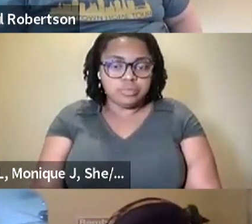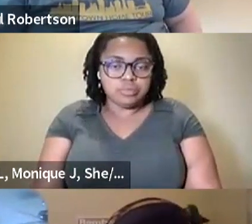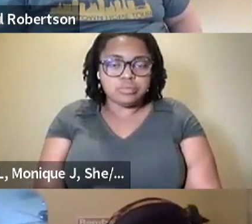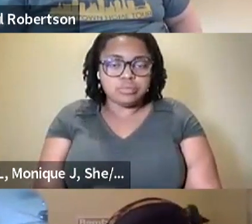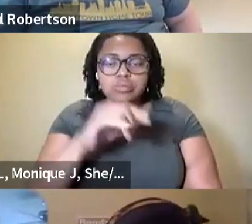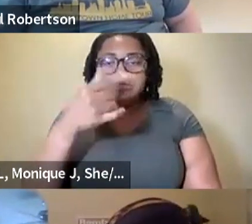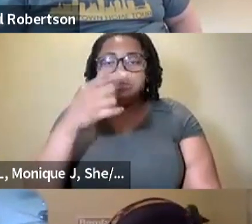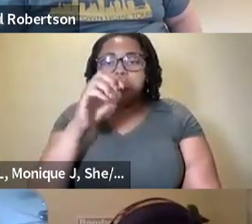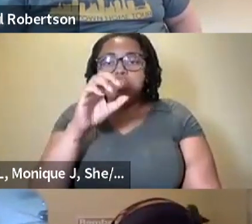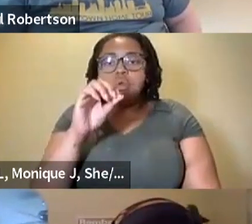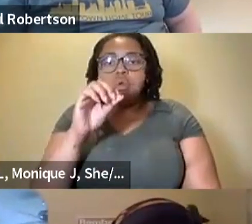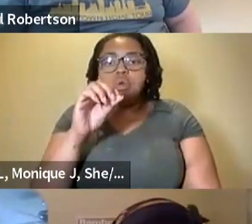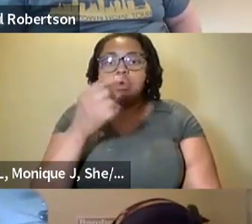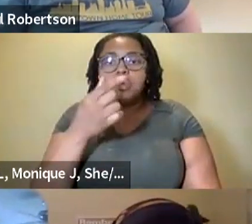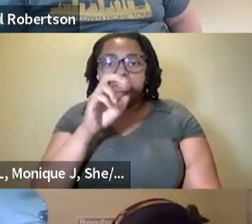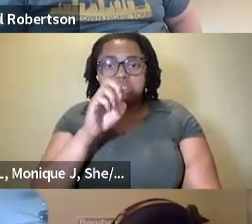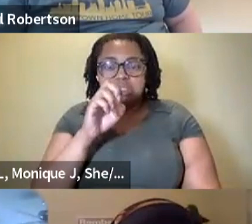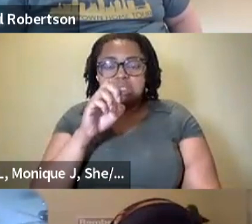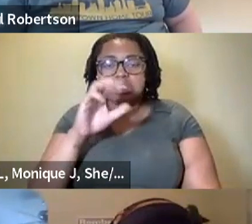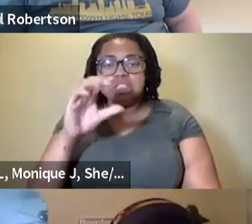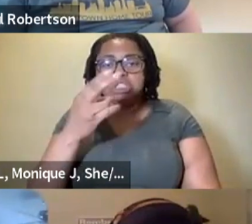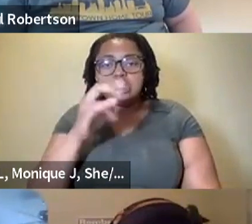George Childress?